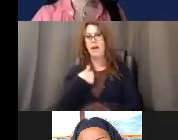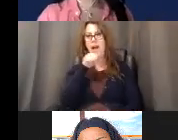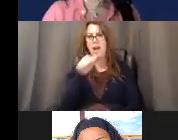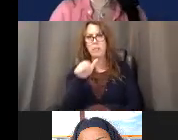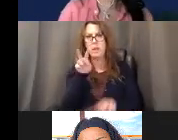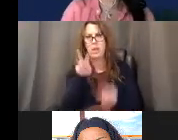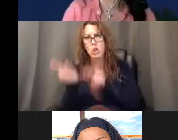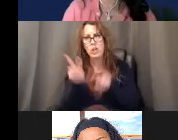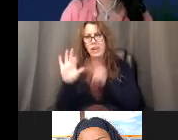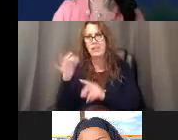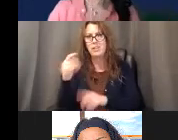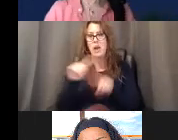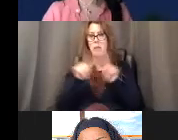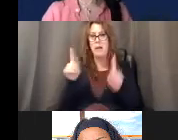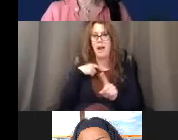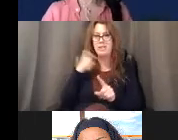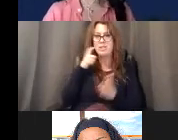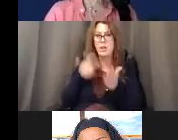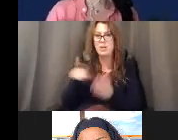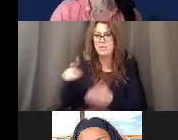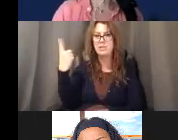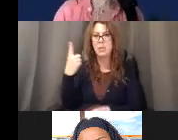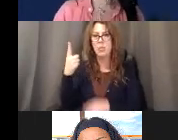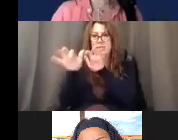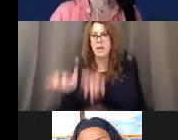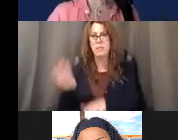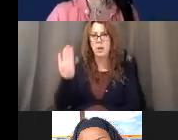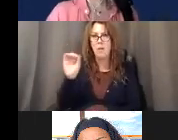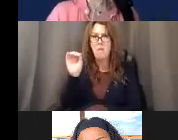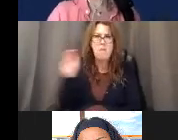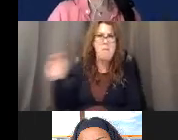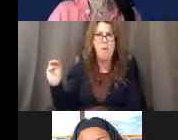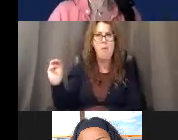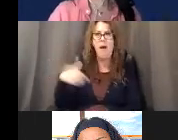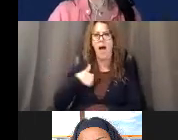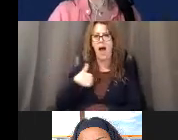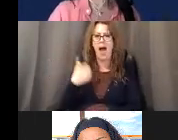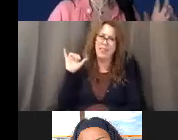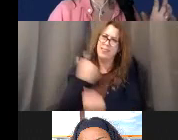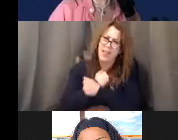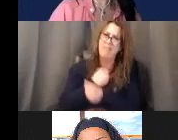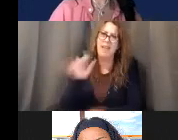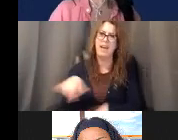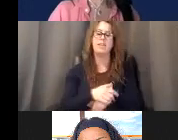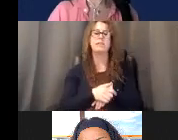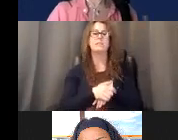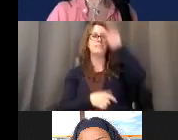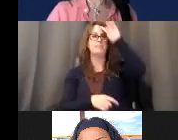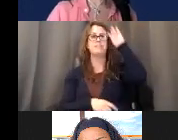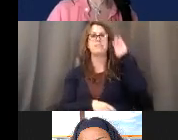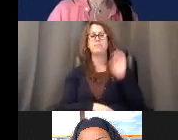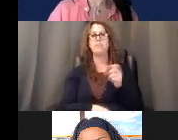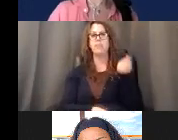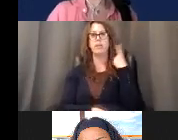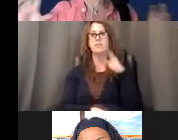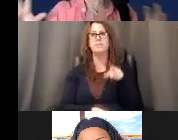dope. I love that. And so here's another example of kind of shifting mental models, right?